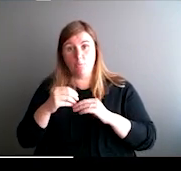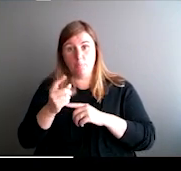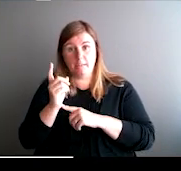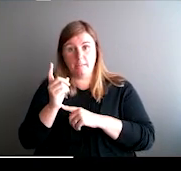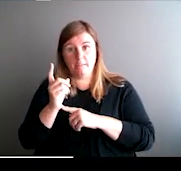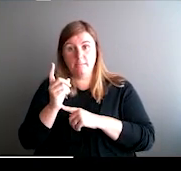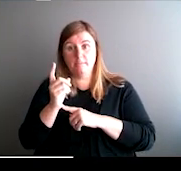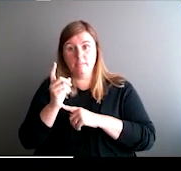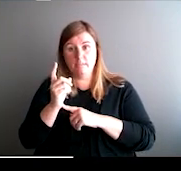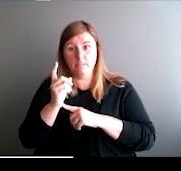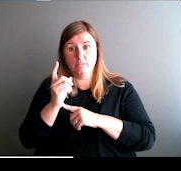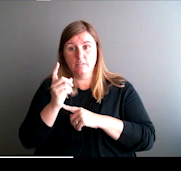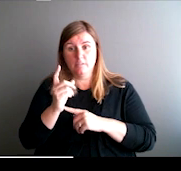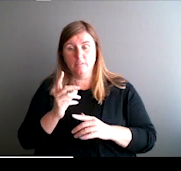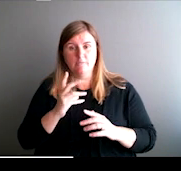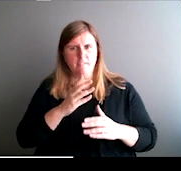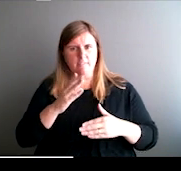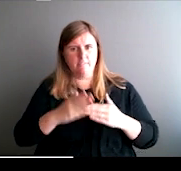You can finish your show, that's fine.